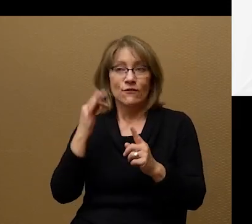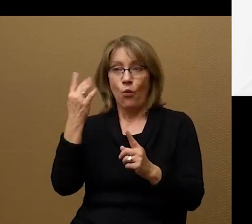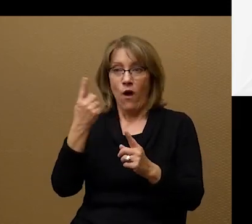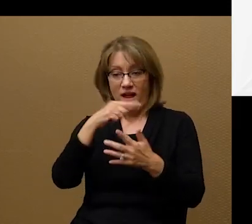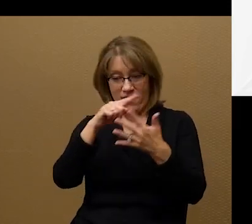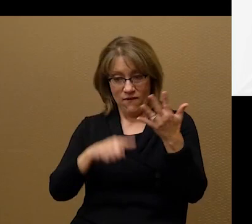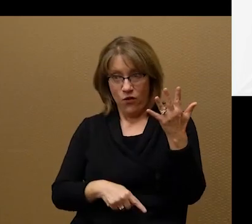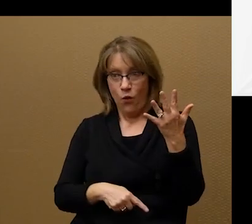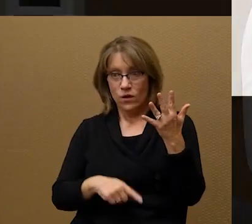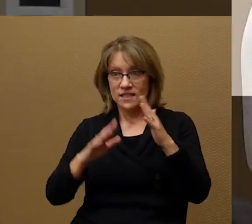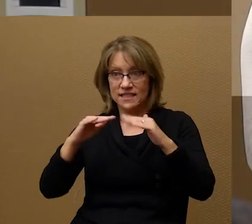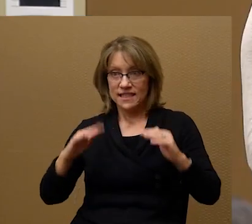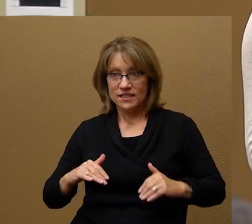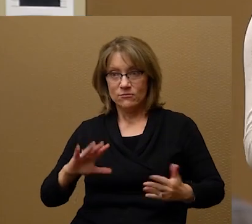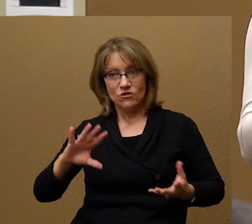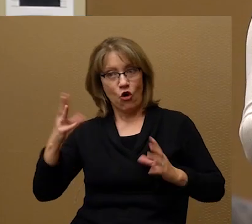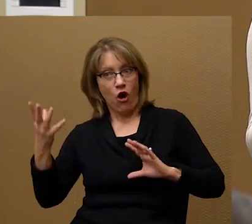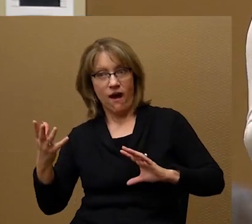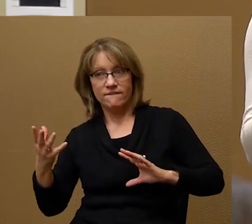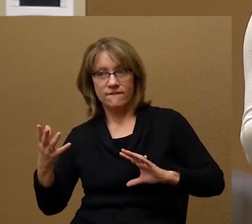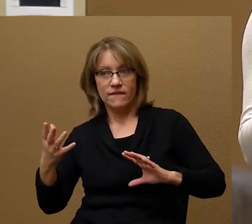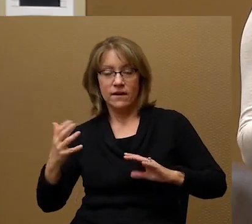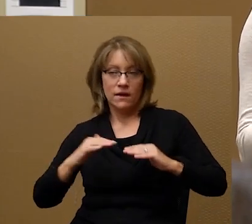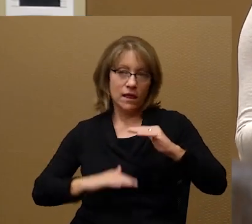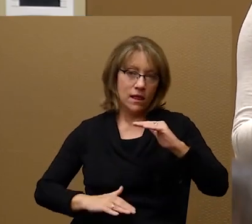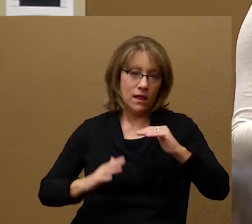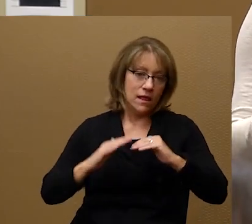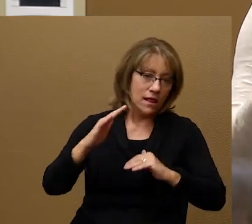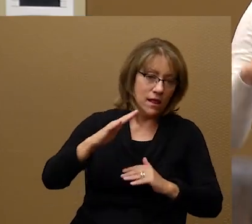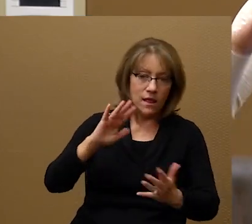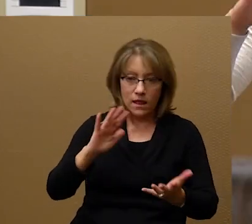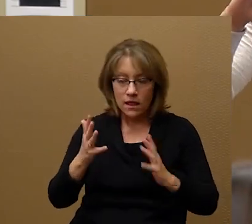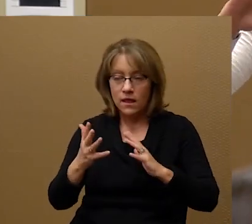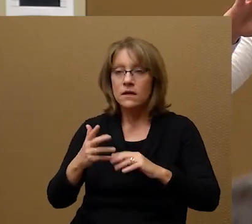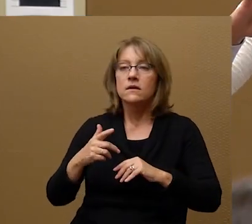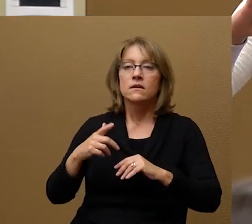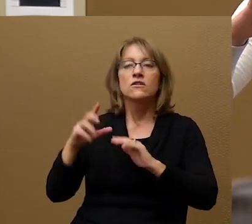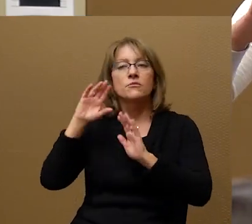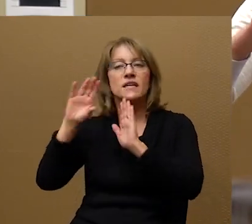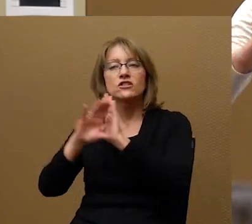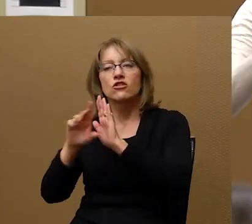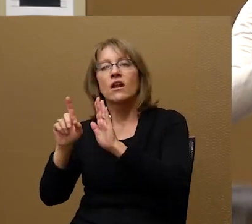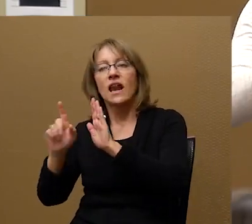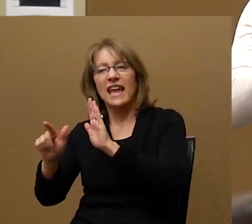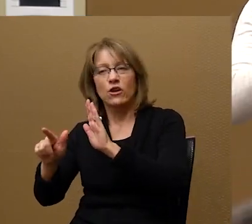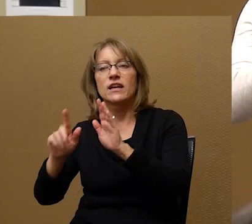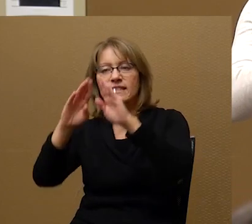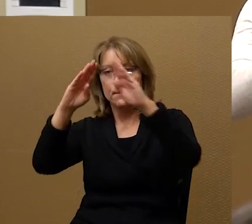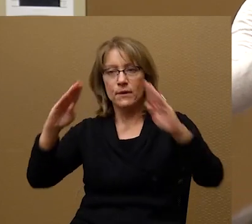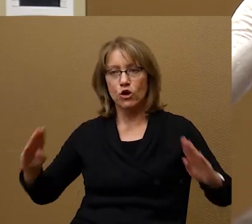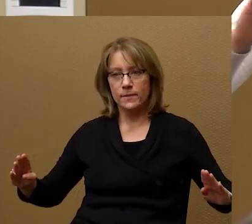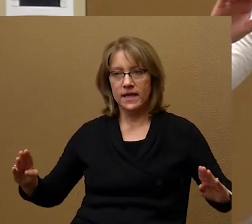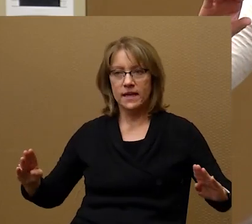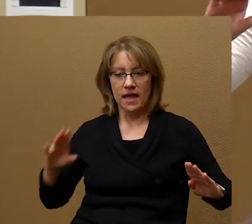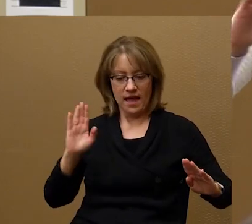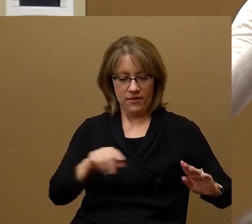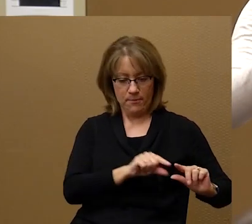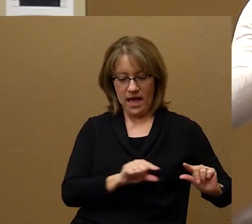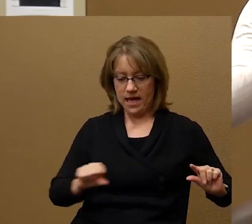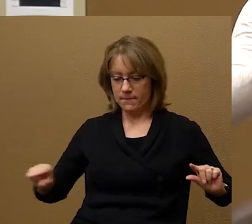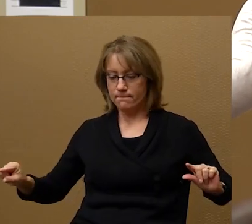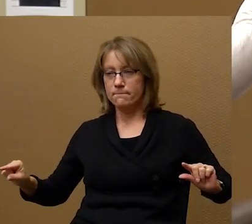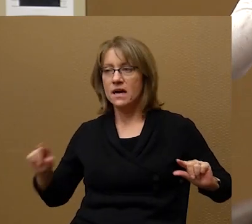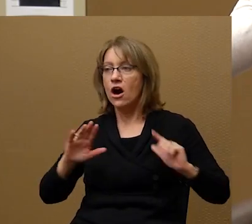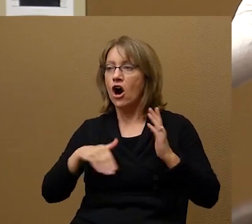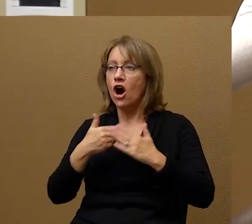sensory systems is off, there's a diagram later, but basically it's a pyramid. And at the bottom is all our sensory